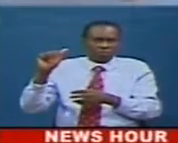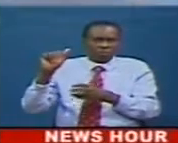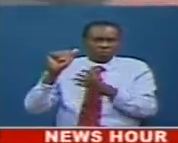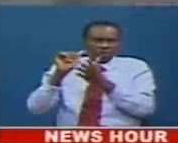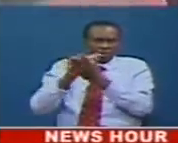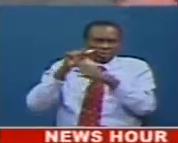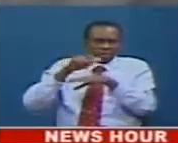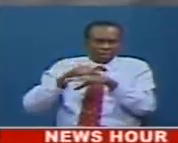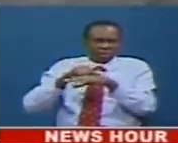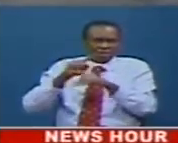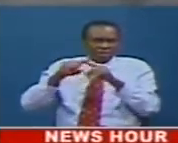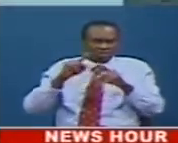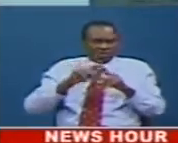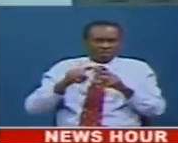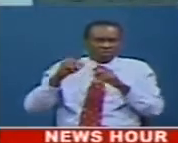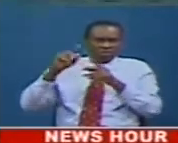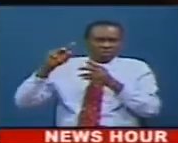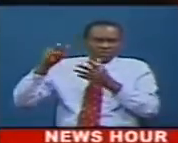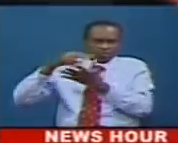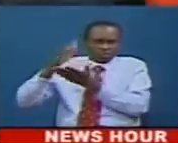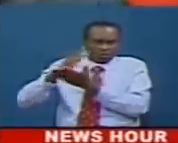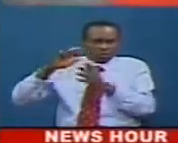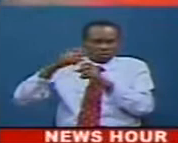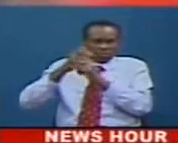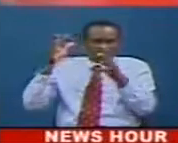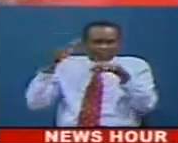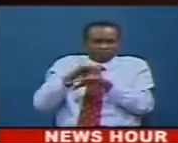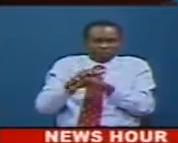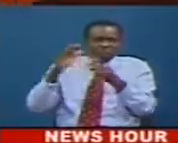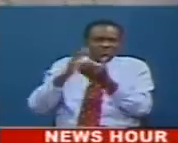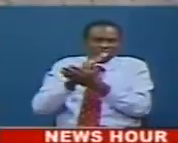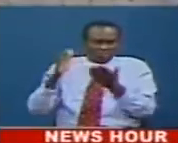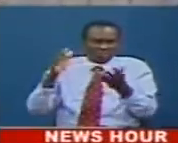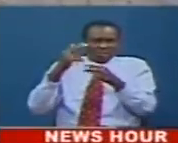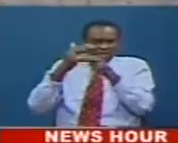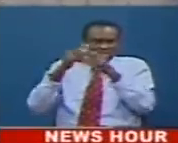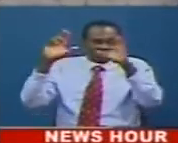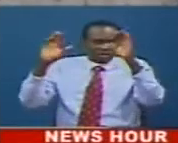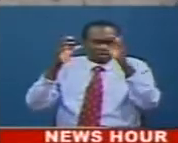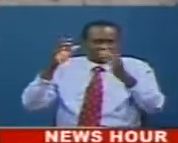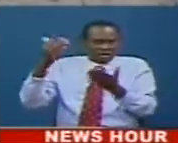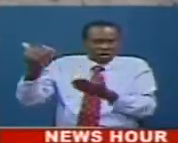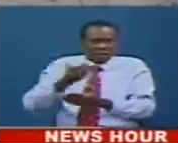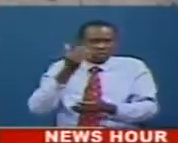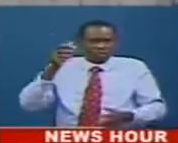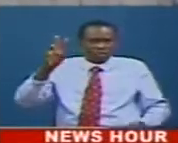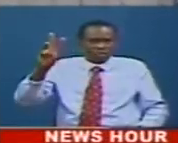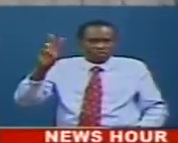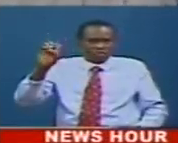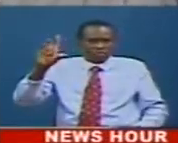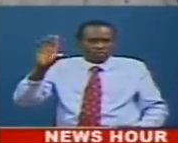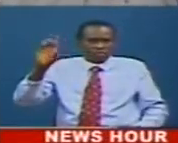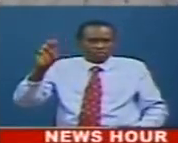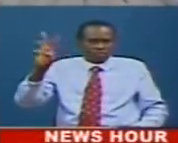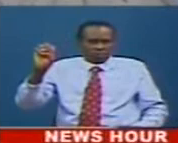Mr. Easy, Papi Kojo and Patapa. The song has seen several people, including celebrities, taking videos of themselves